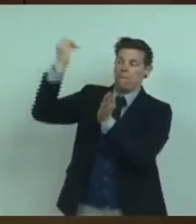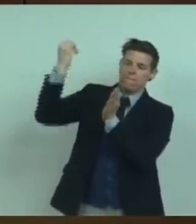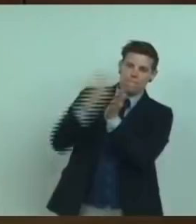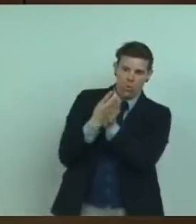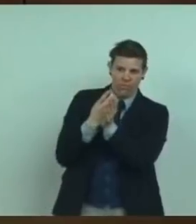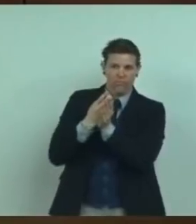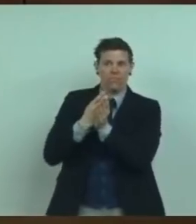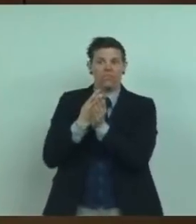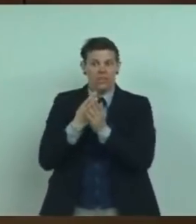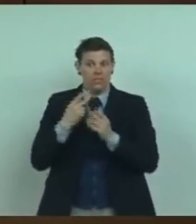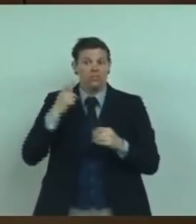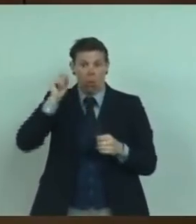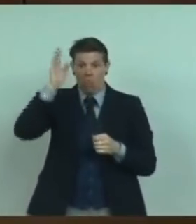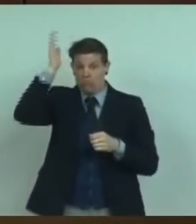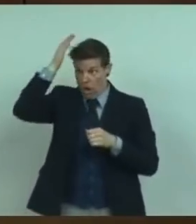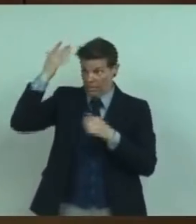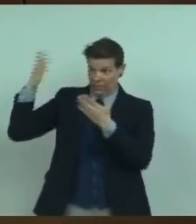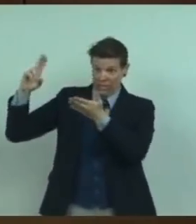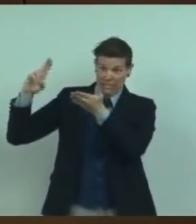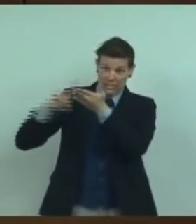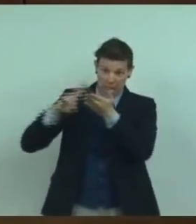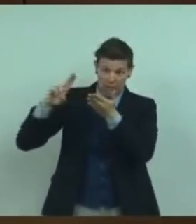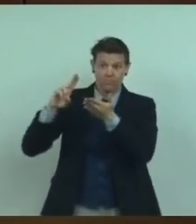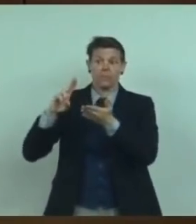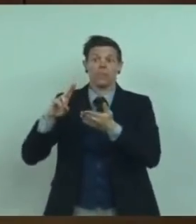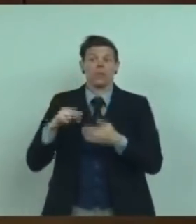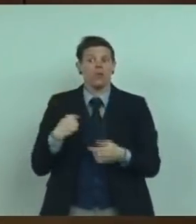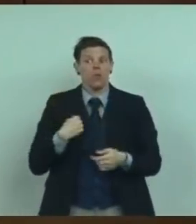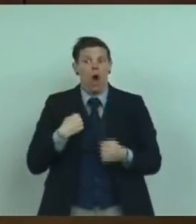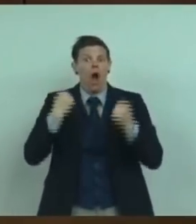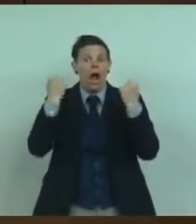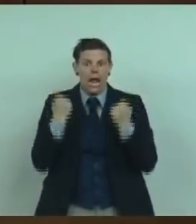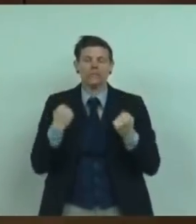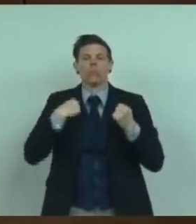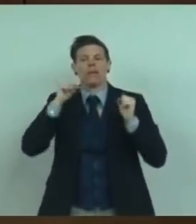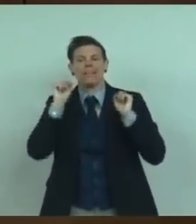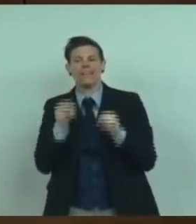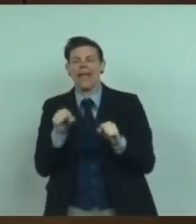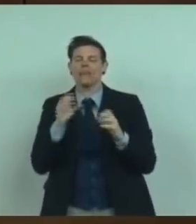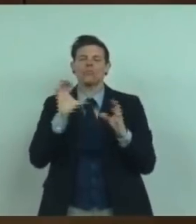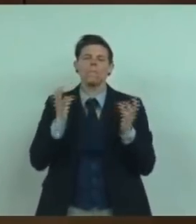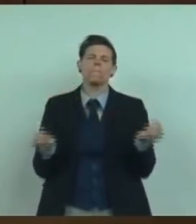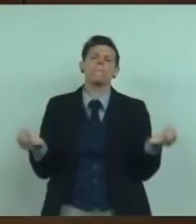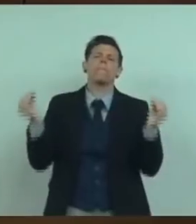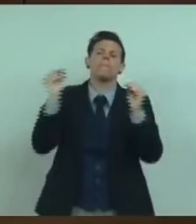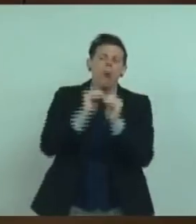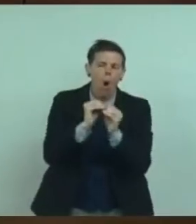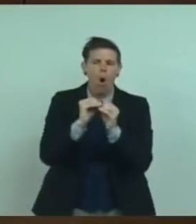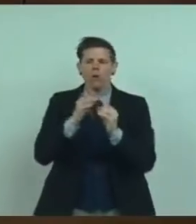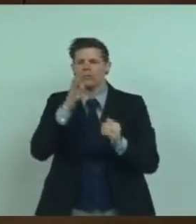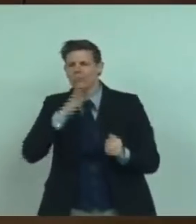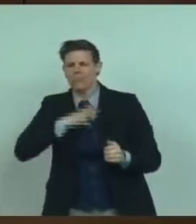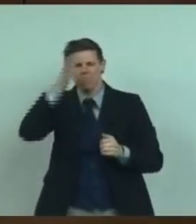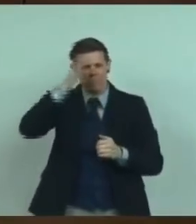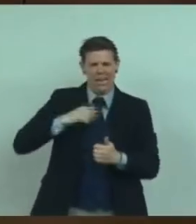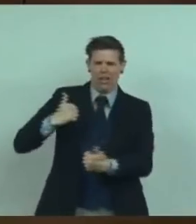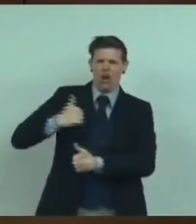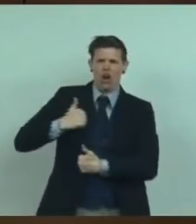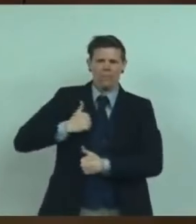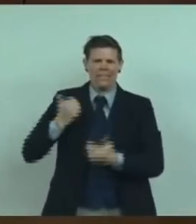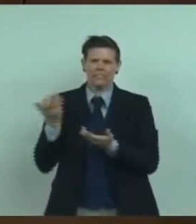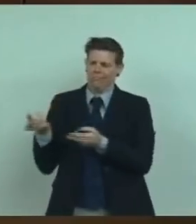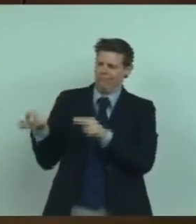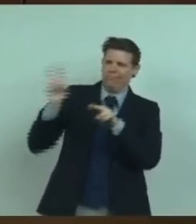It allows us not only to call up these incredible men and women who serve our state and their country, but it means that the federal